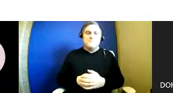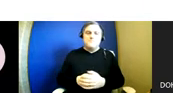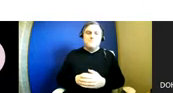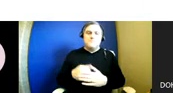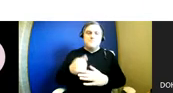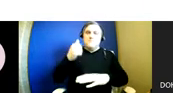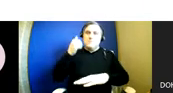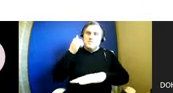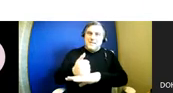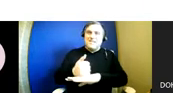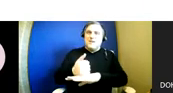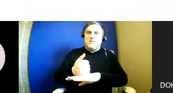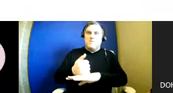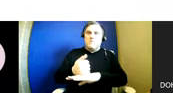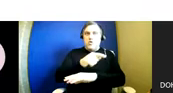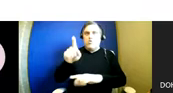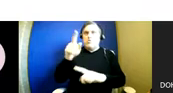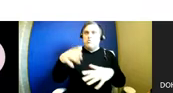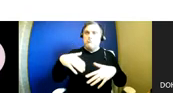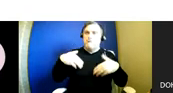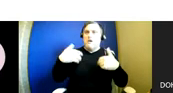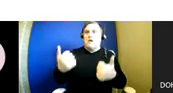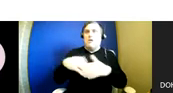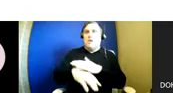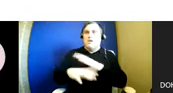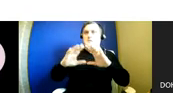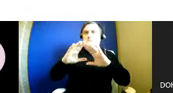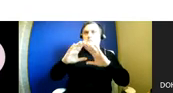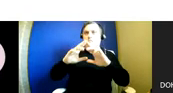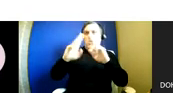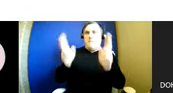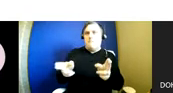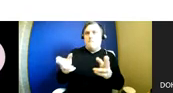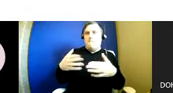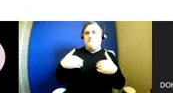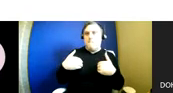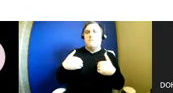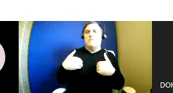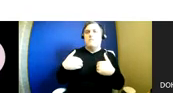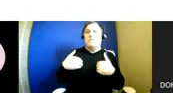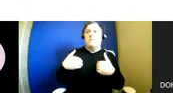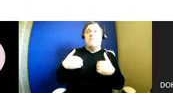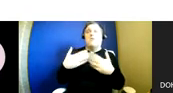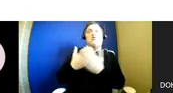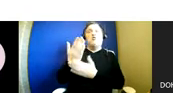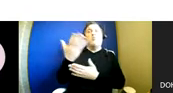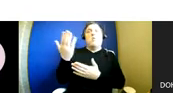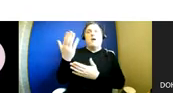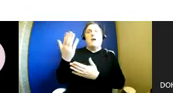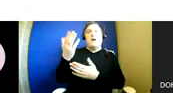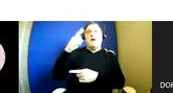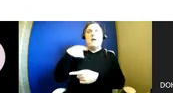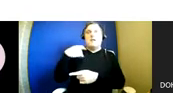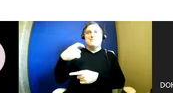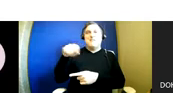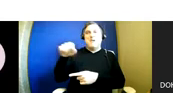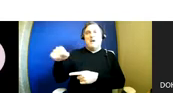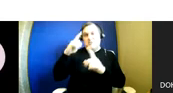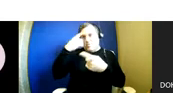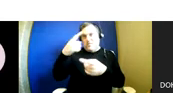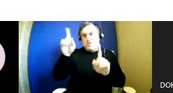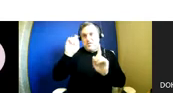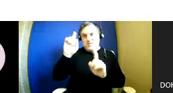to support patients recovering at home. It's hosted by the University of Leicester. There are two sides to it